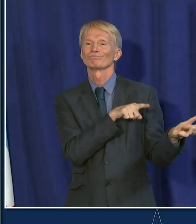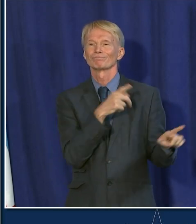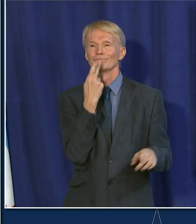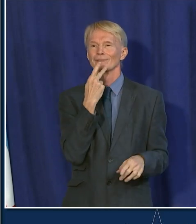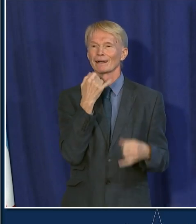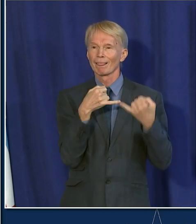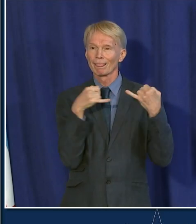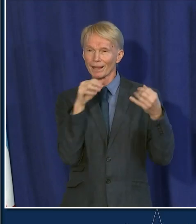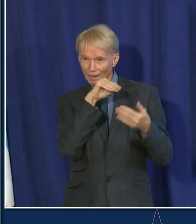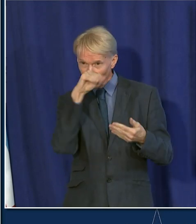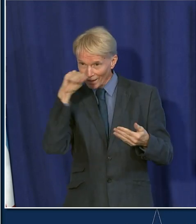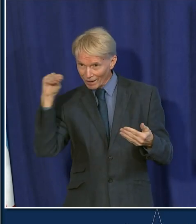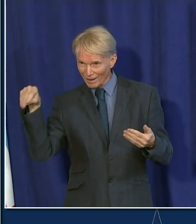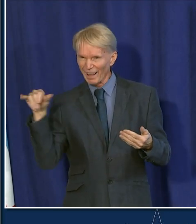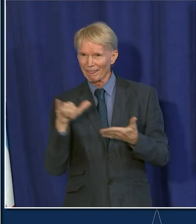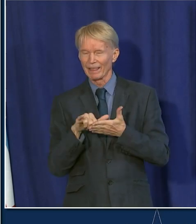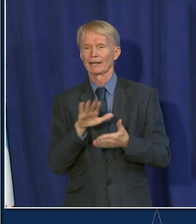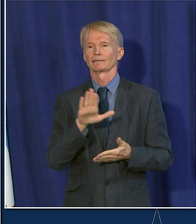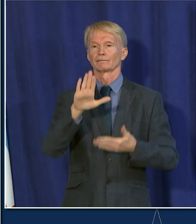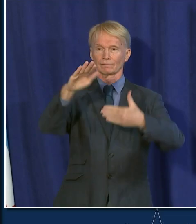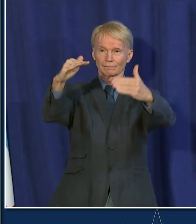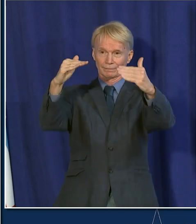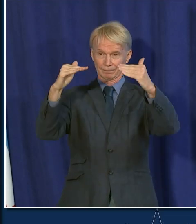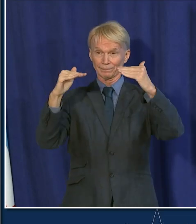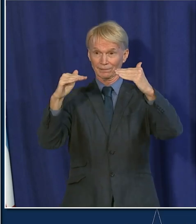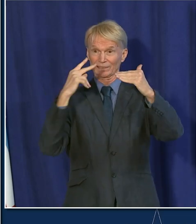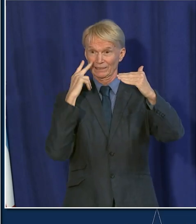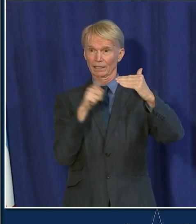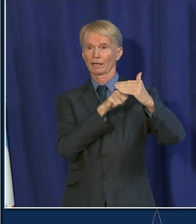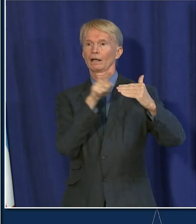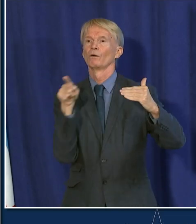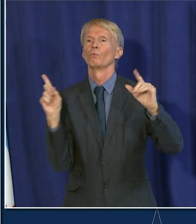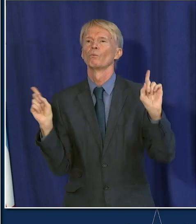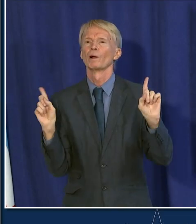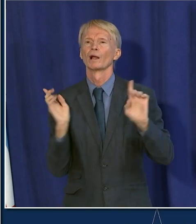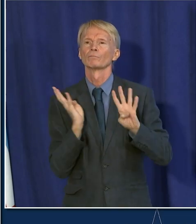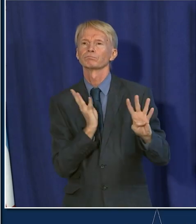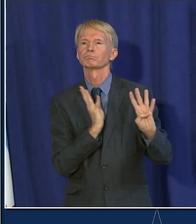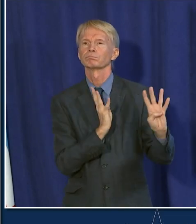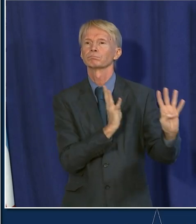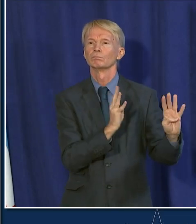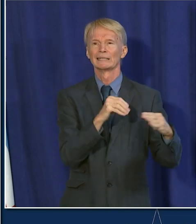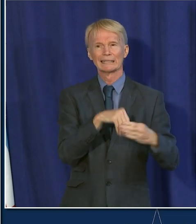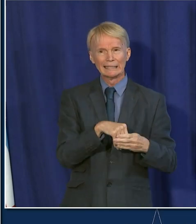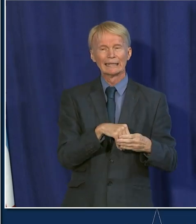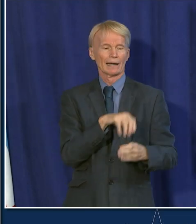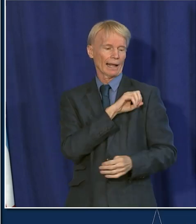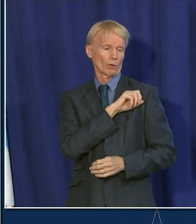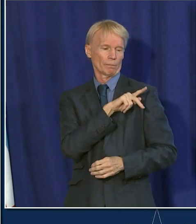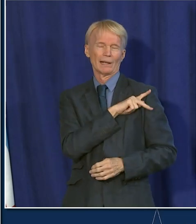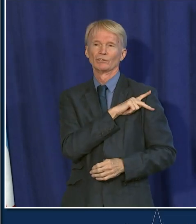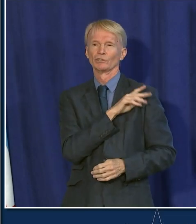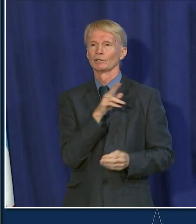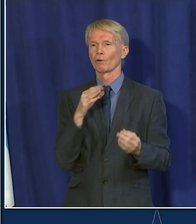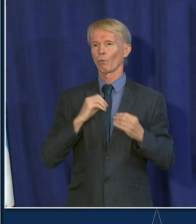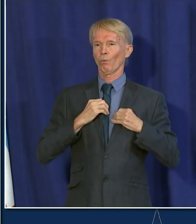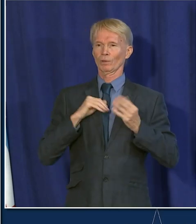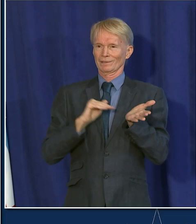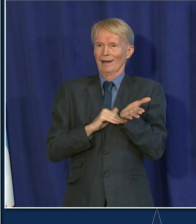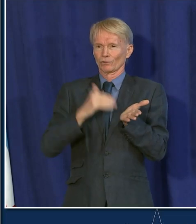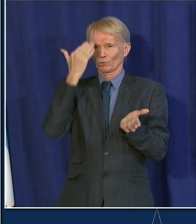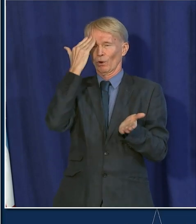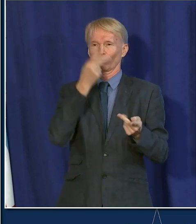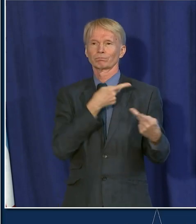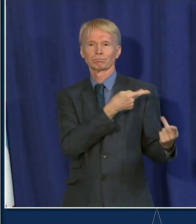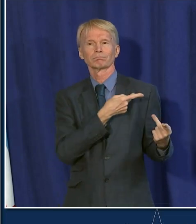numbers there. And then after pharmacies, we're seeing people getting vaccinated predominantly in their outpatient settings, meaning with their doctor, whether